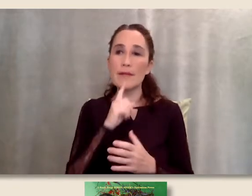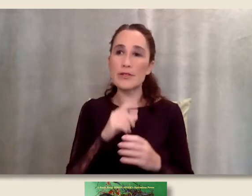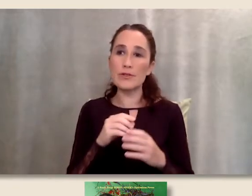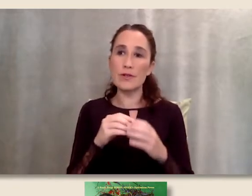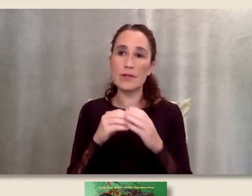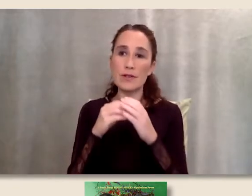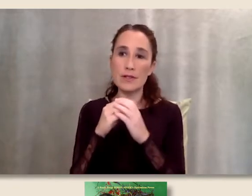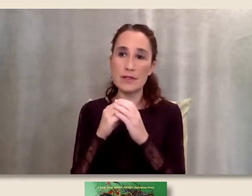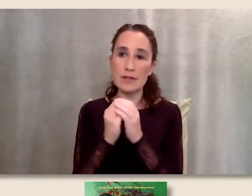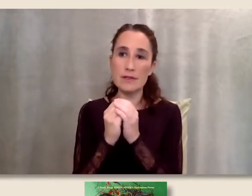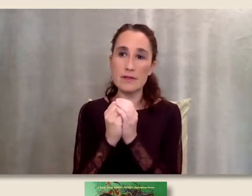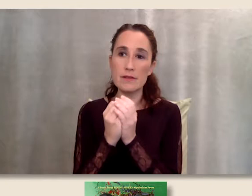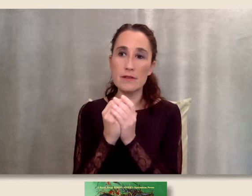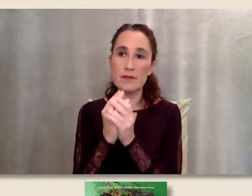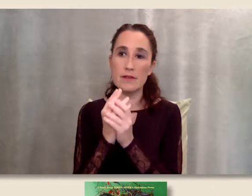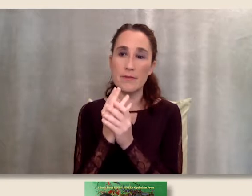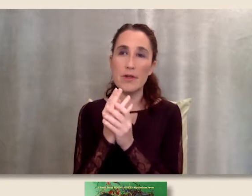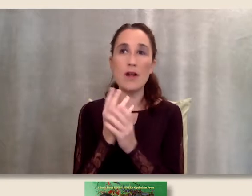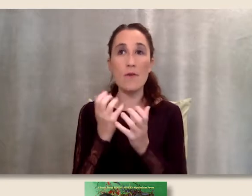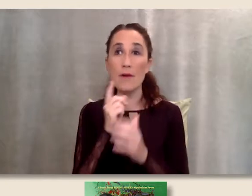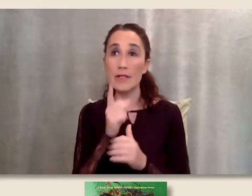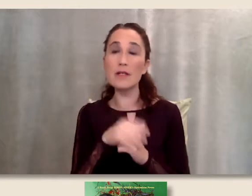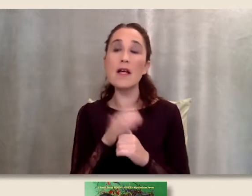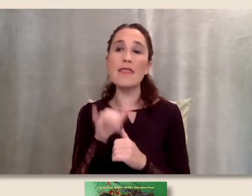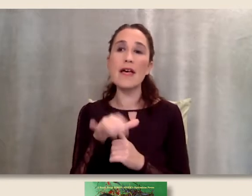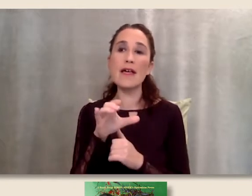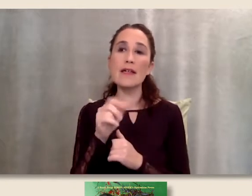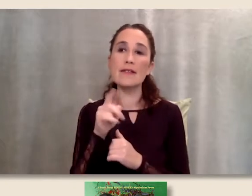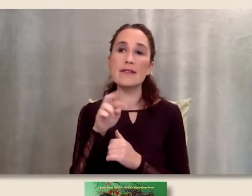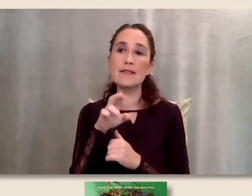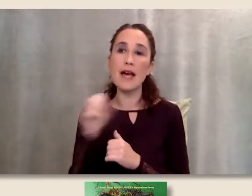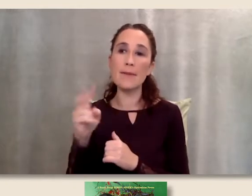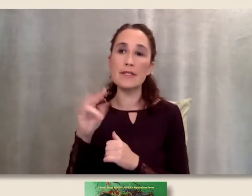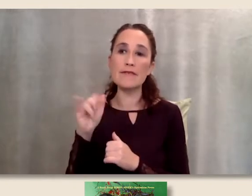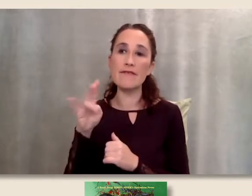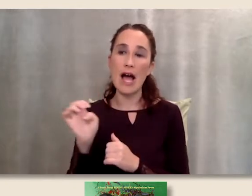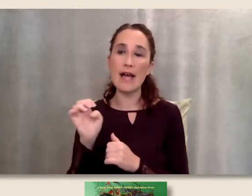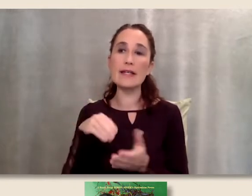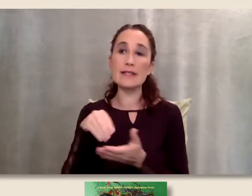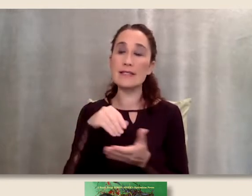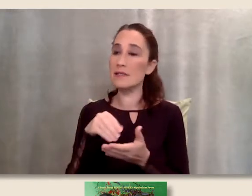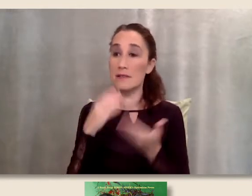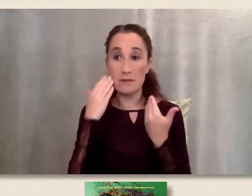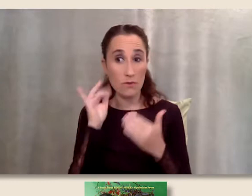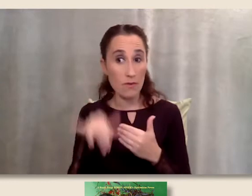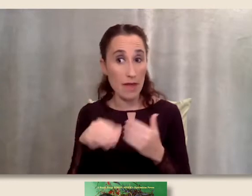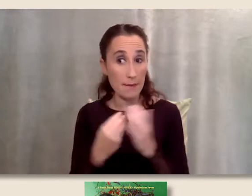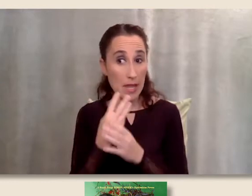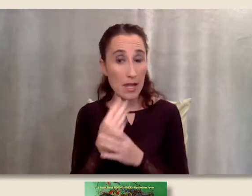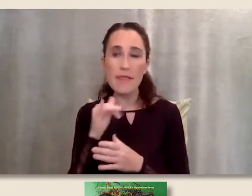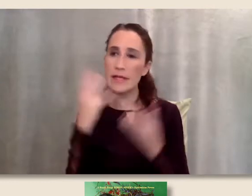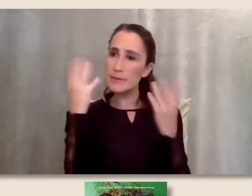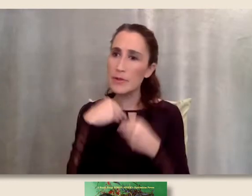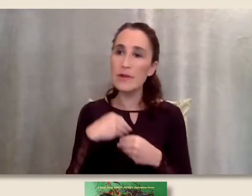from their seed case. So this is a cypress seed, a cypress vine seed that I have here. If you're unfamiliar with this plant, it's really